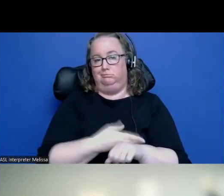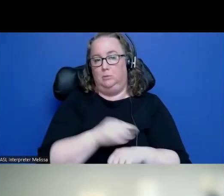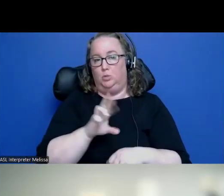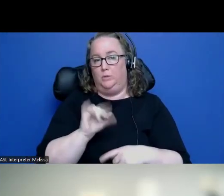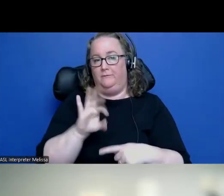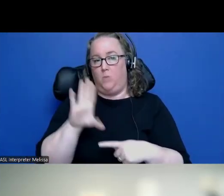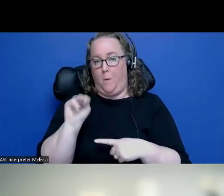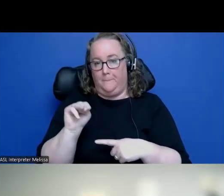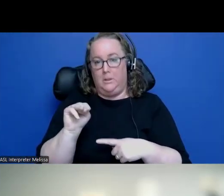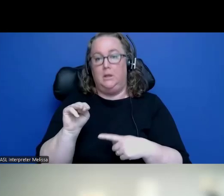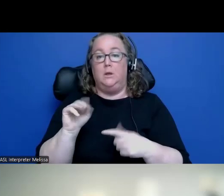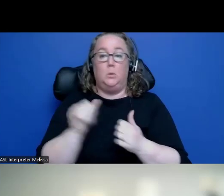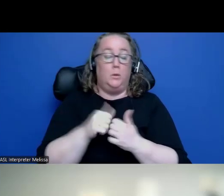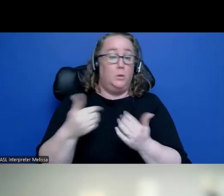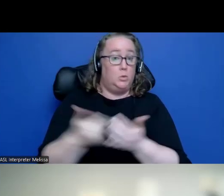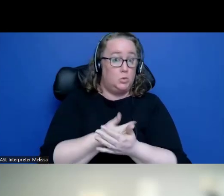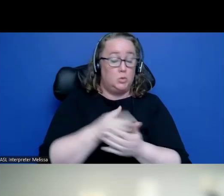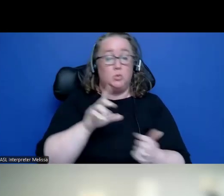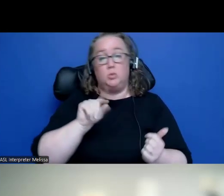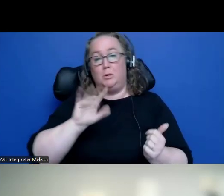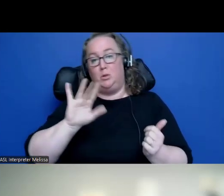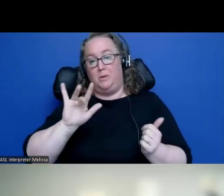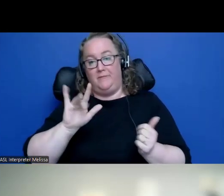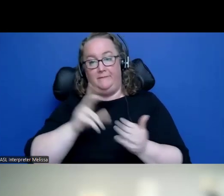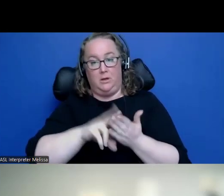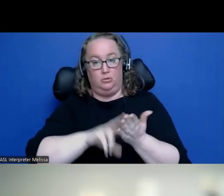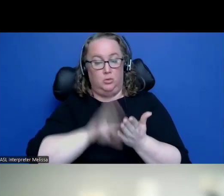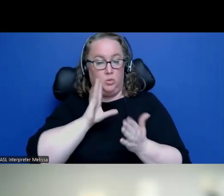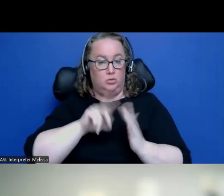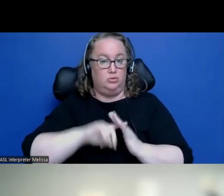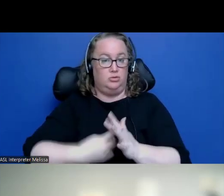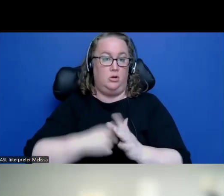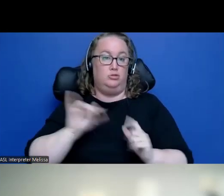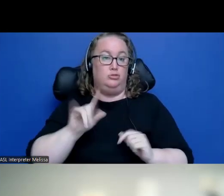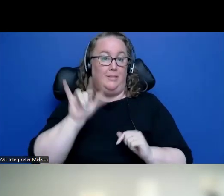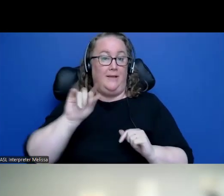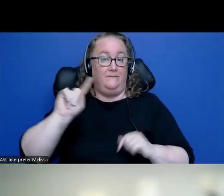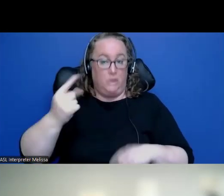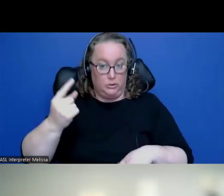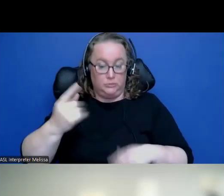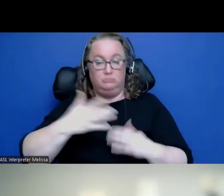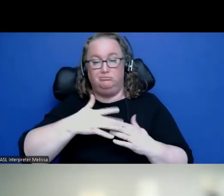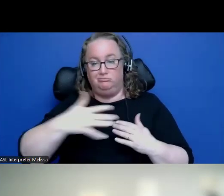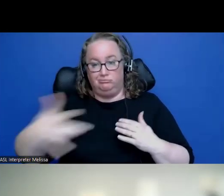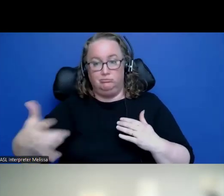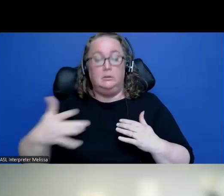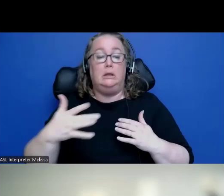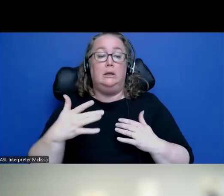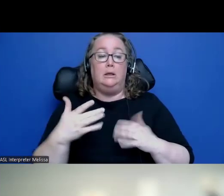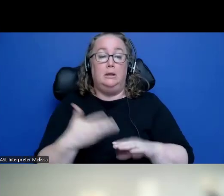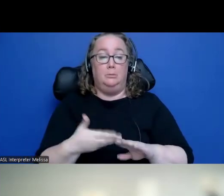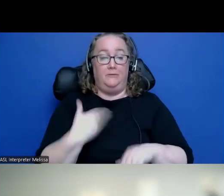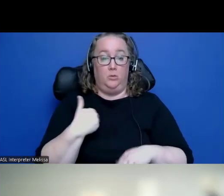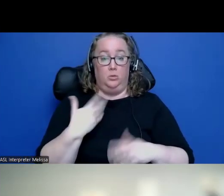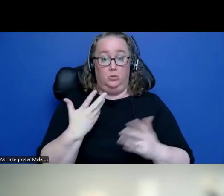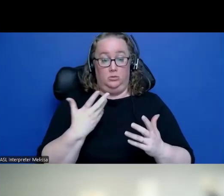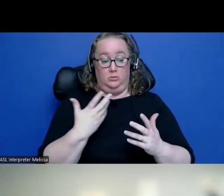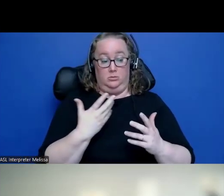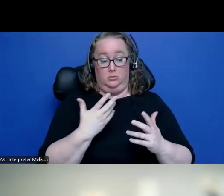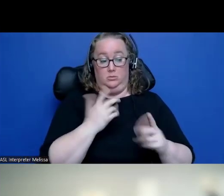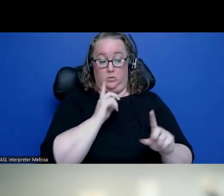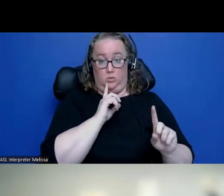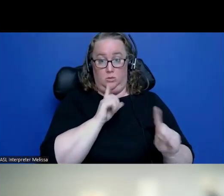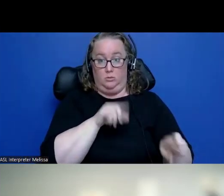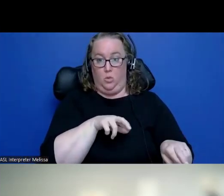new 2025 contract begins on July 1st. At the time we issued our last report on